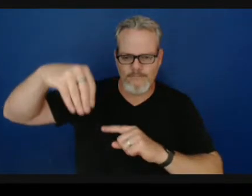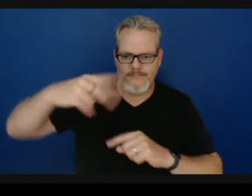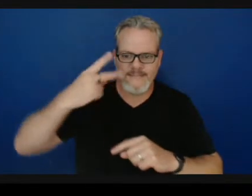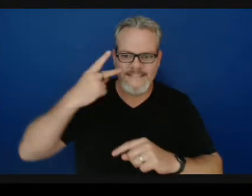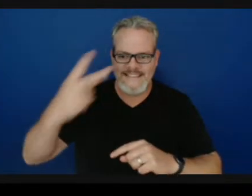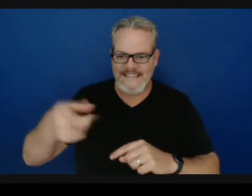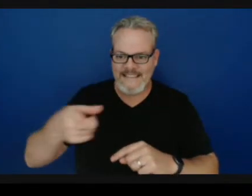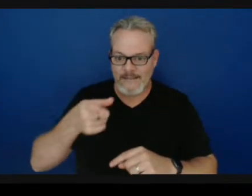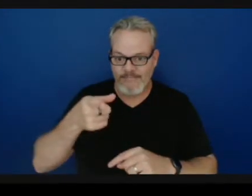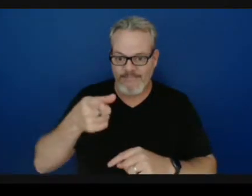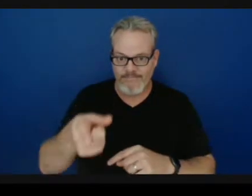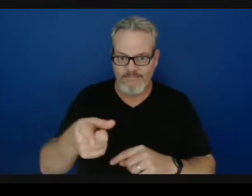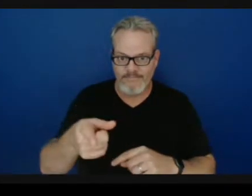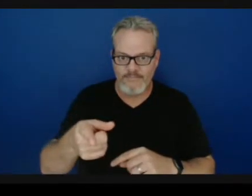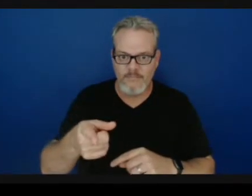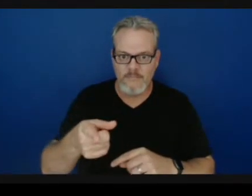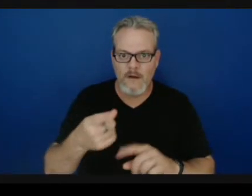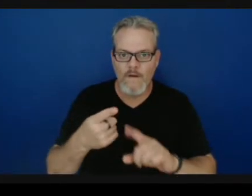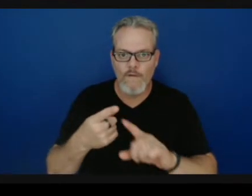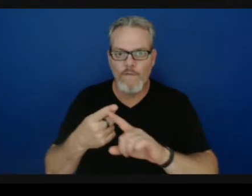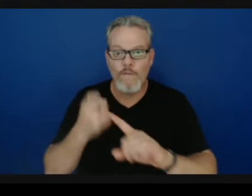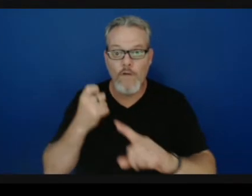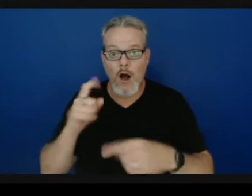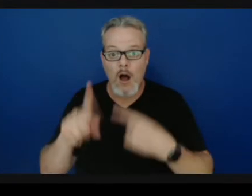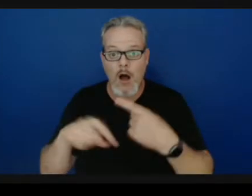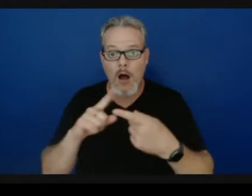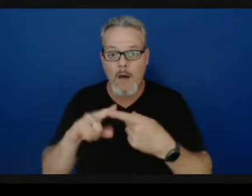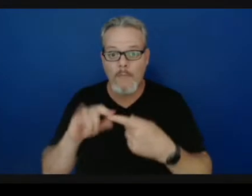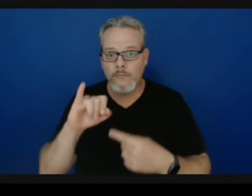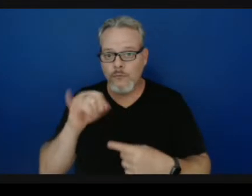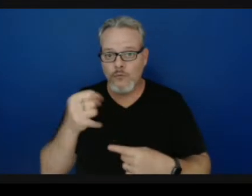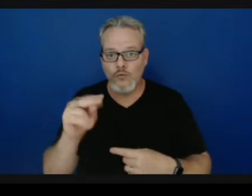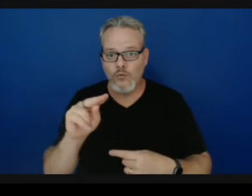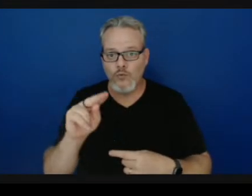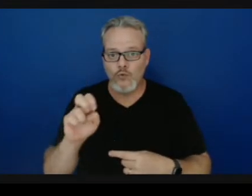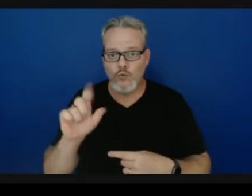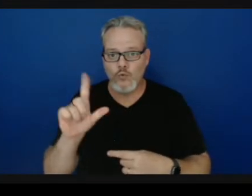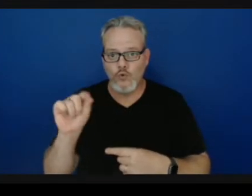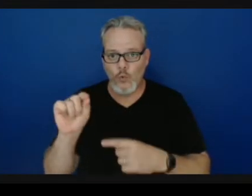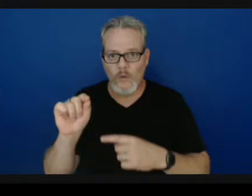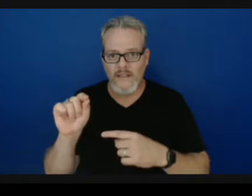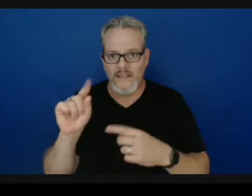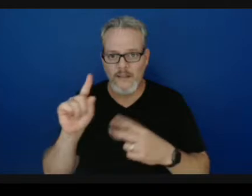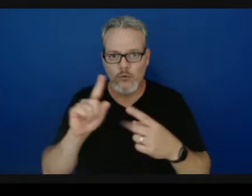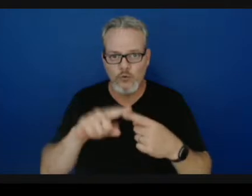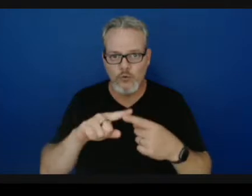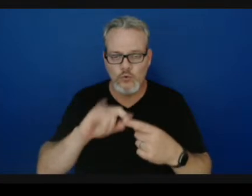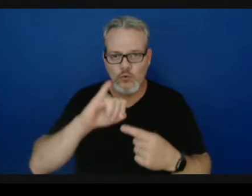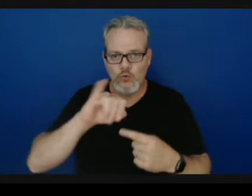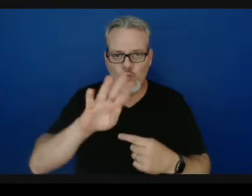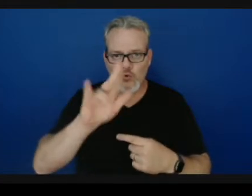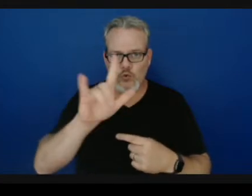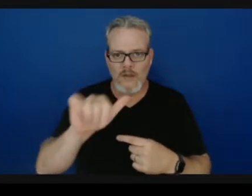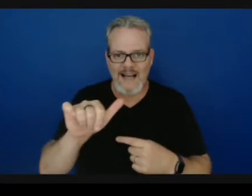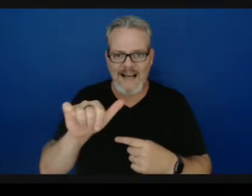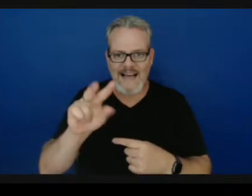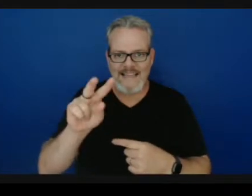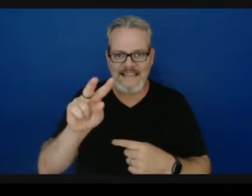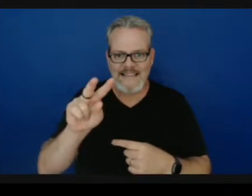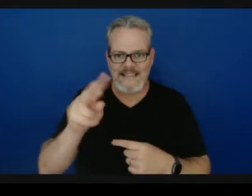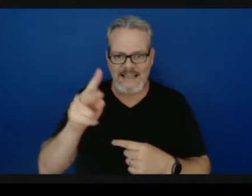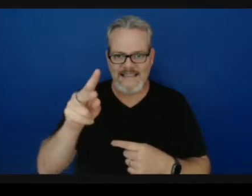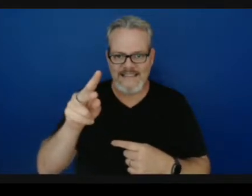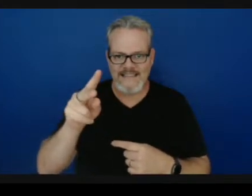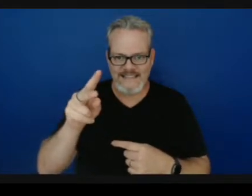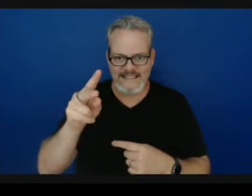Here it is. This goes from June 20th to July 2nd. So it's a little subset of that period, and it's looking from a